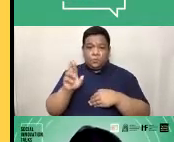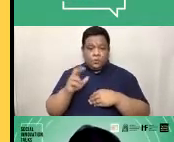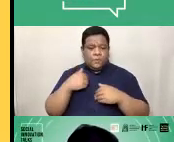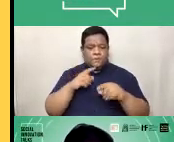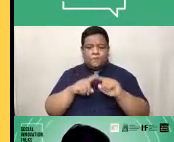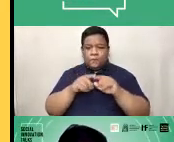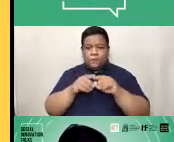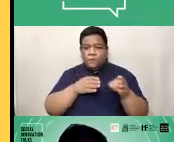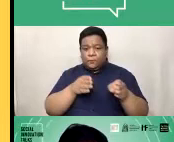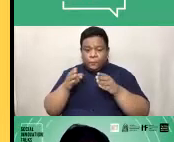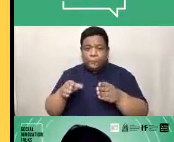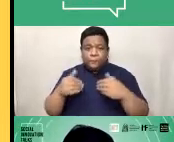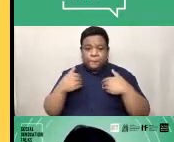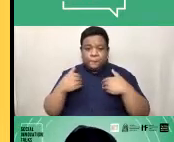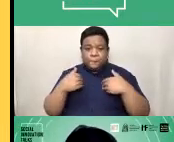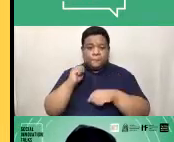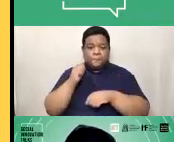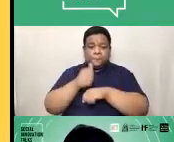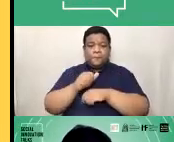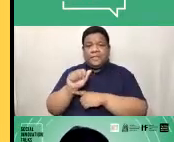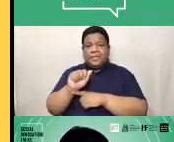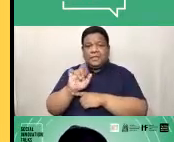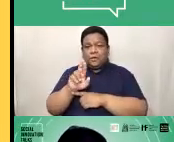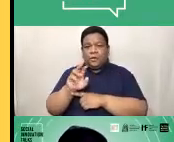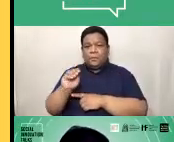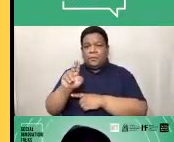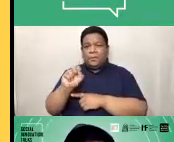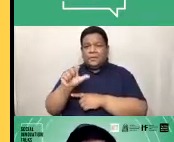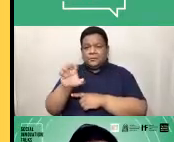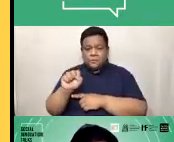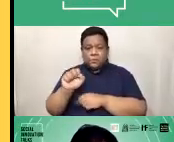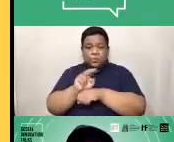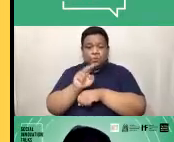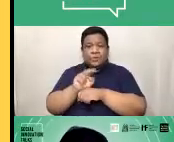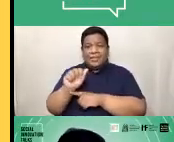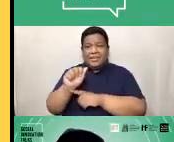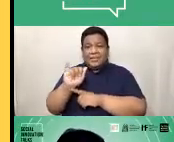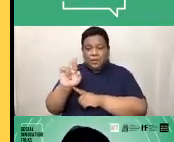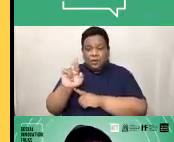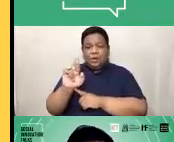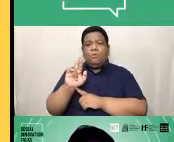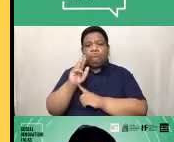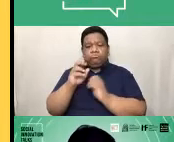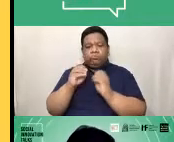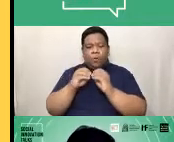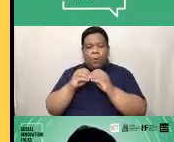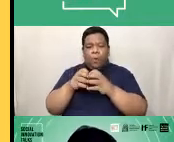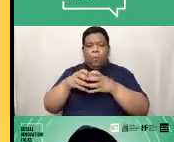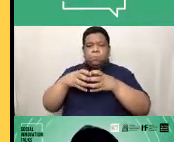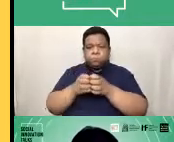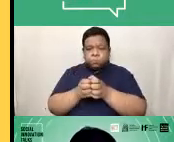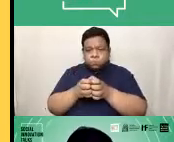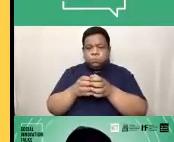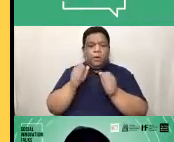forms. For example, they've invented air muscles. So they use compressed air or pneumatics to contract and expand certain parts